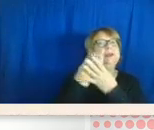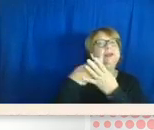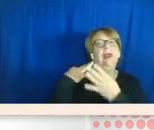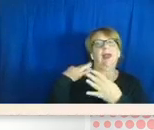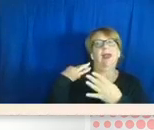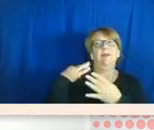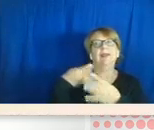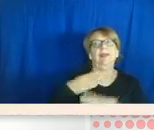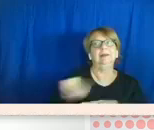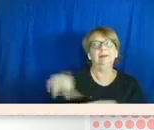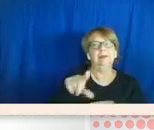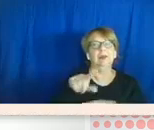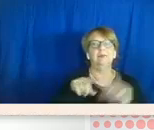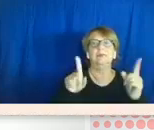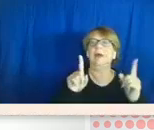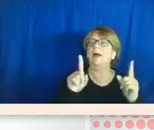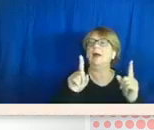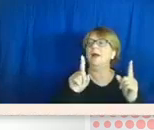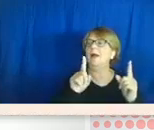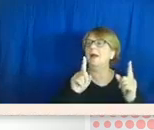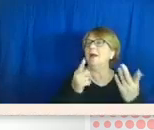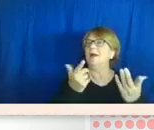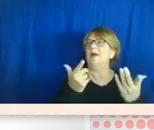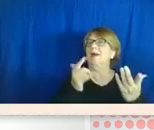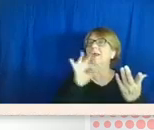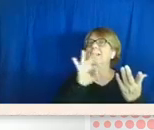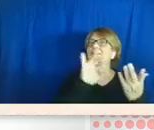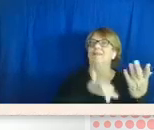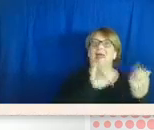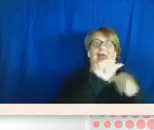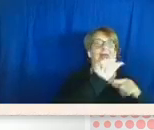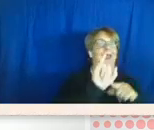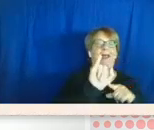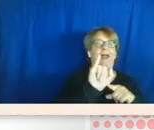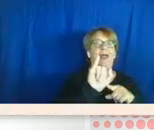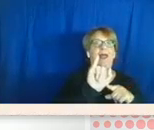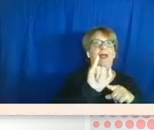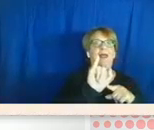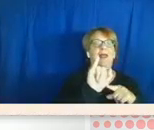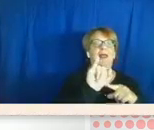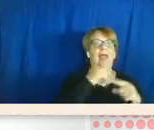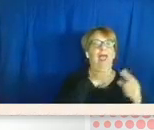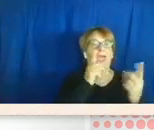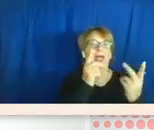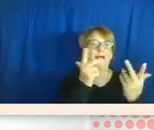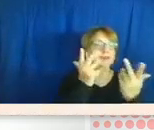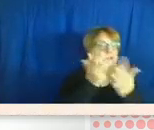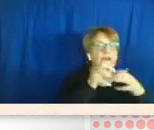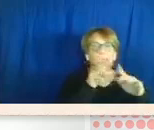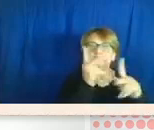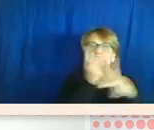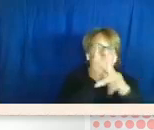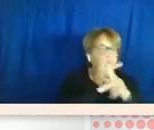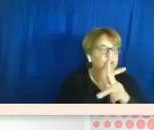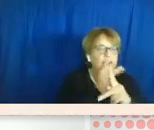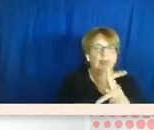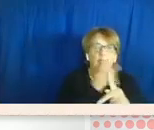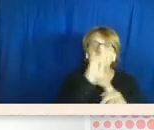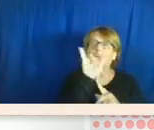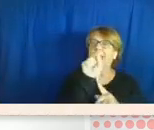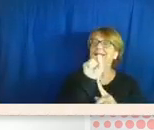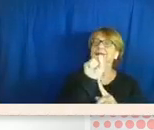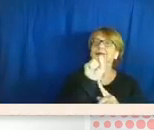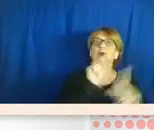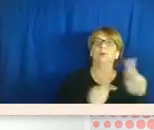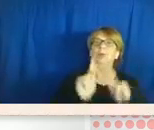if this AI has algorithm bias, people who don't look